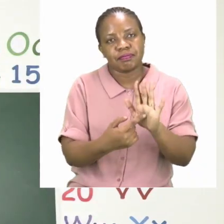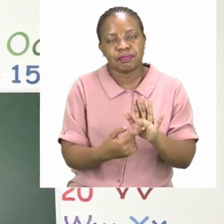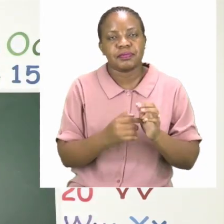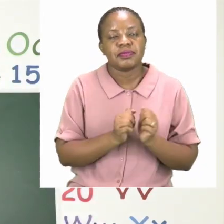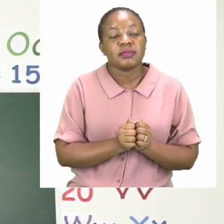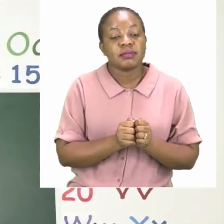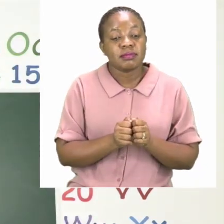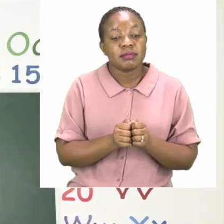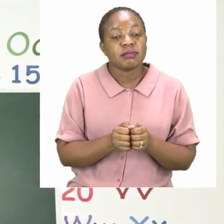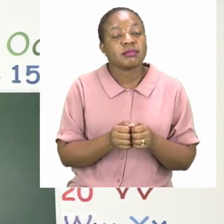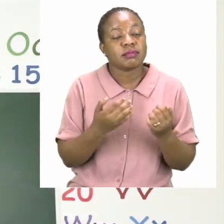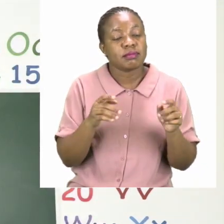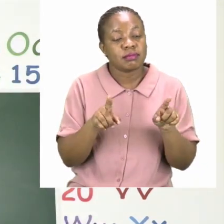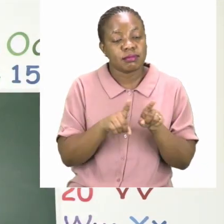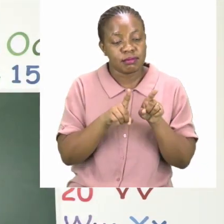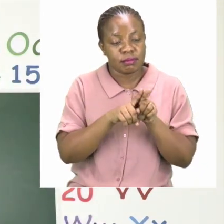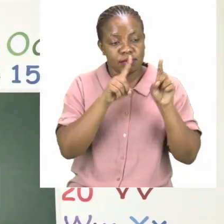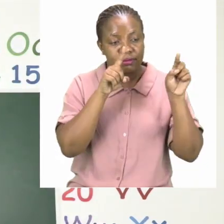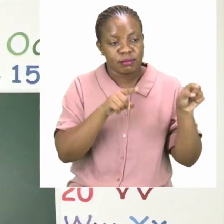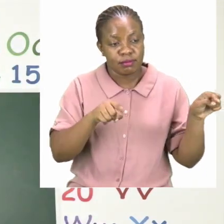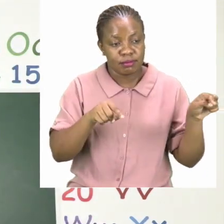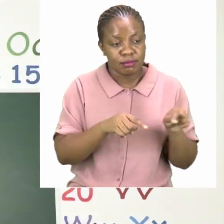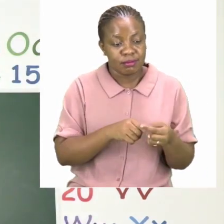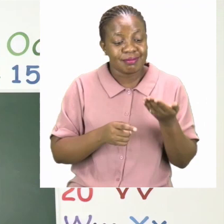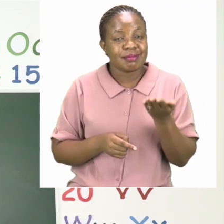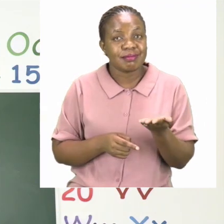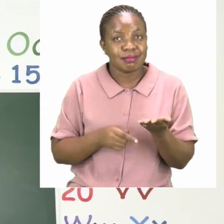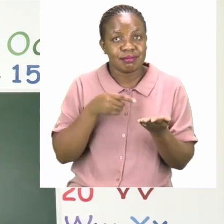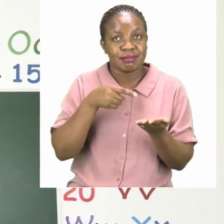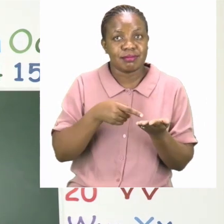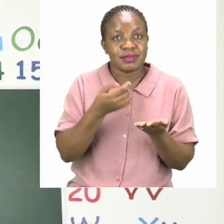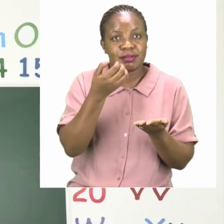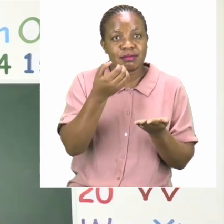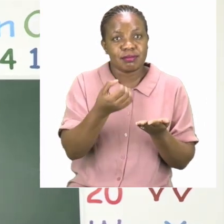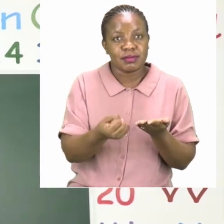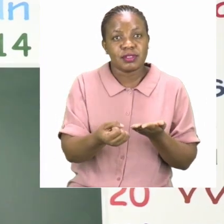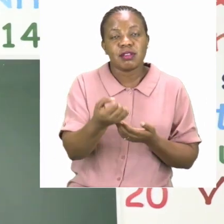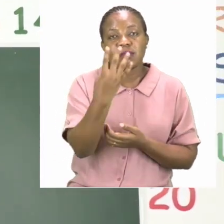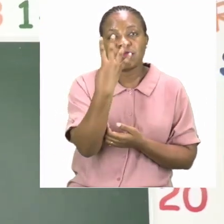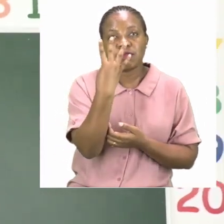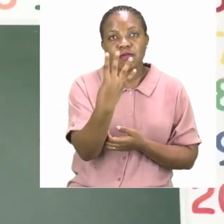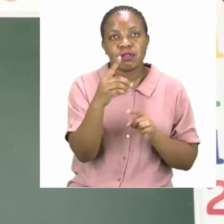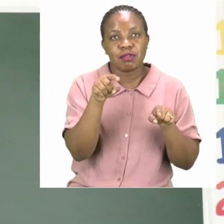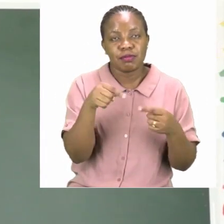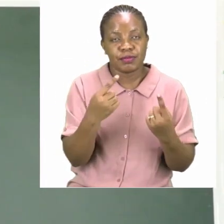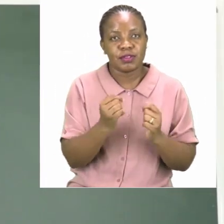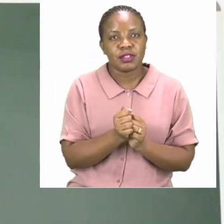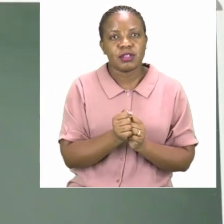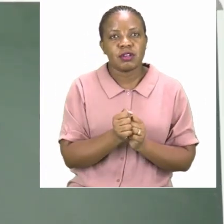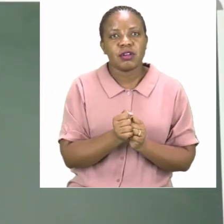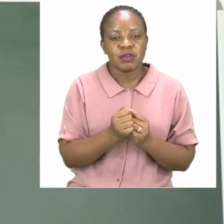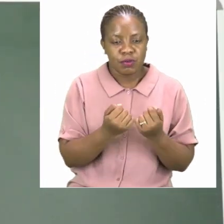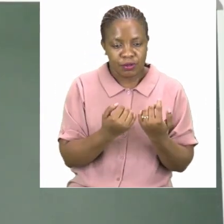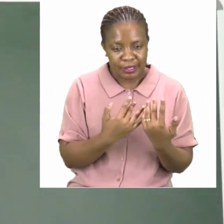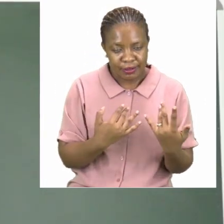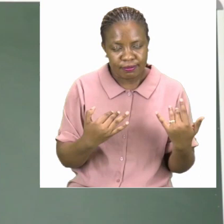in my hand, I am holding four things. They are all green colors. So